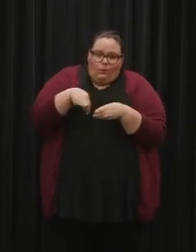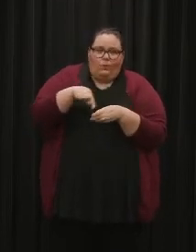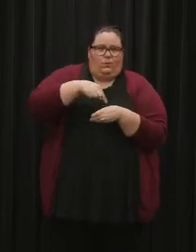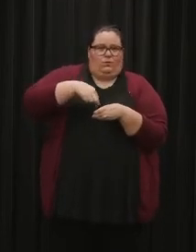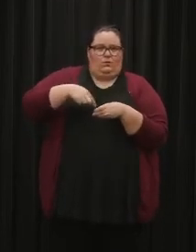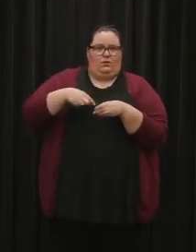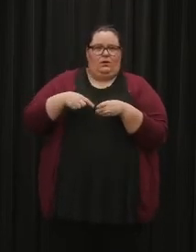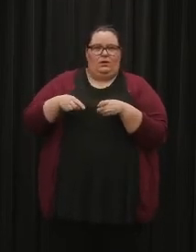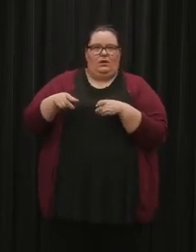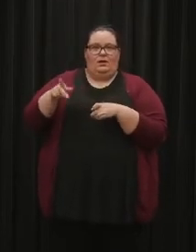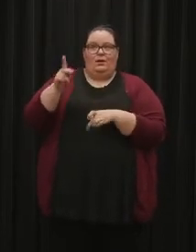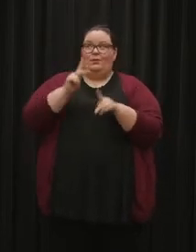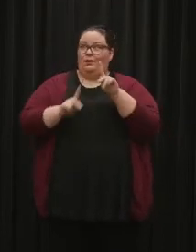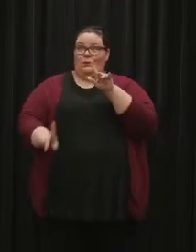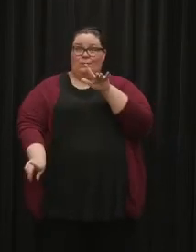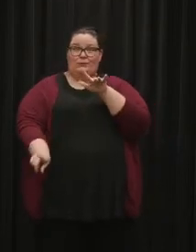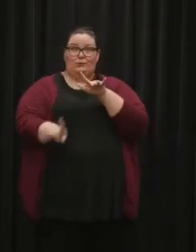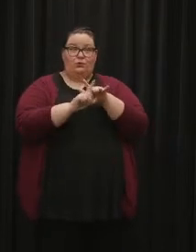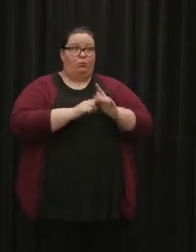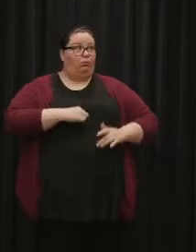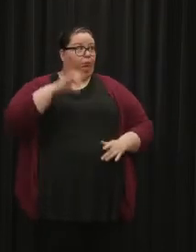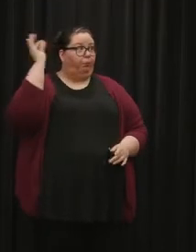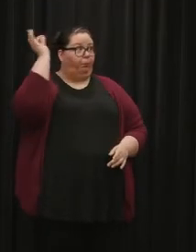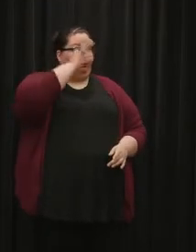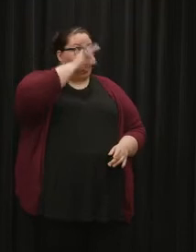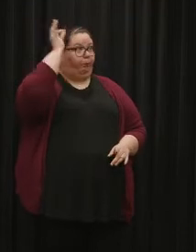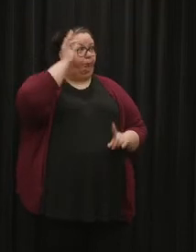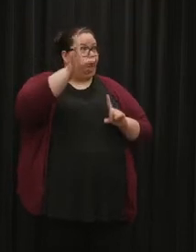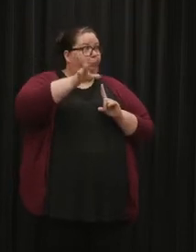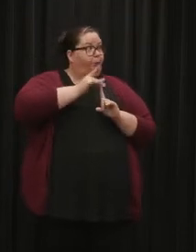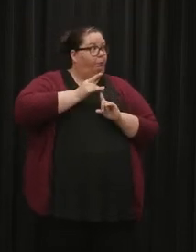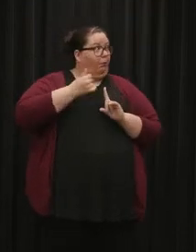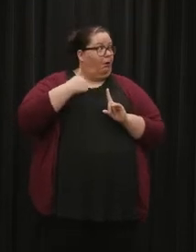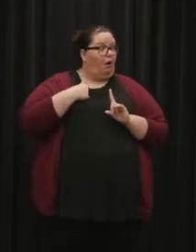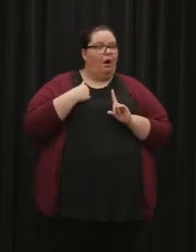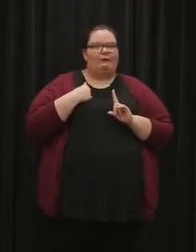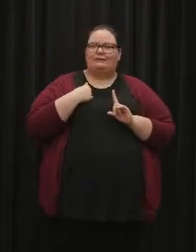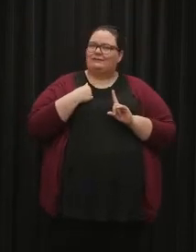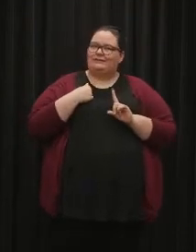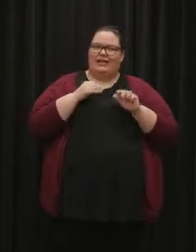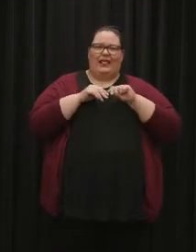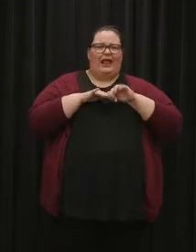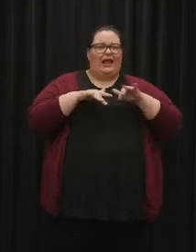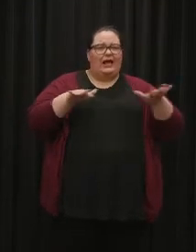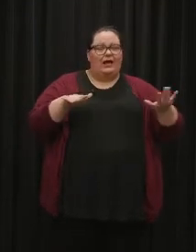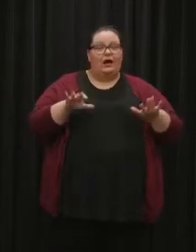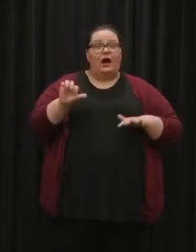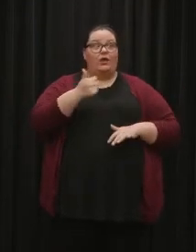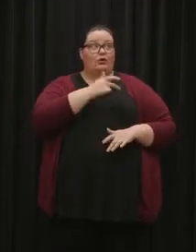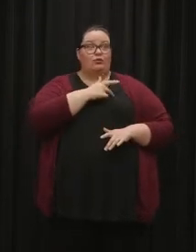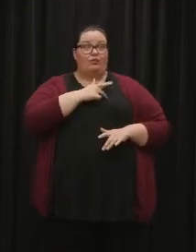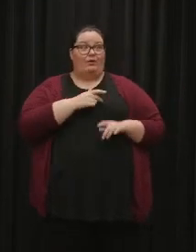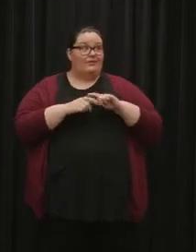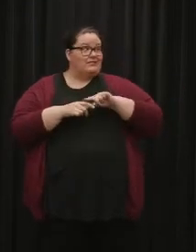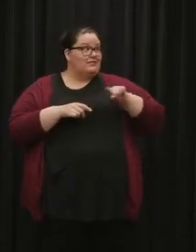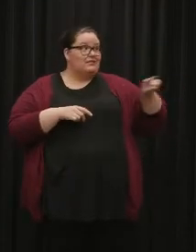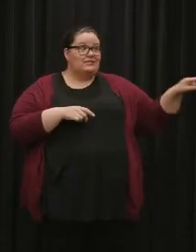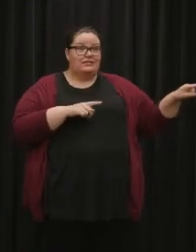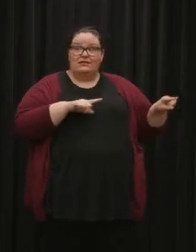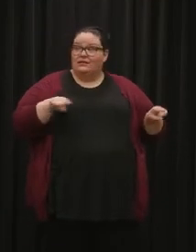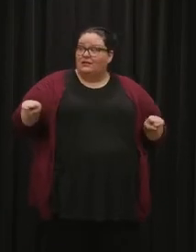let anyone bring COVID-19 to your festive table. I have heard from some of my counterparts in other provinces where people were